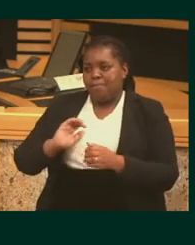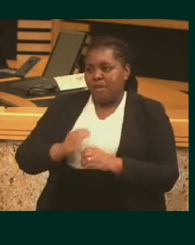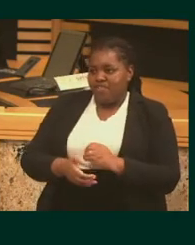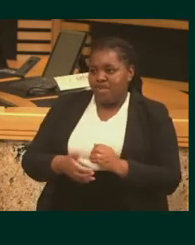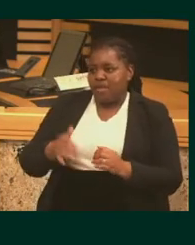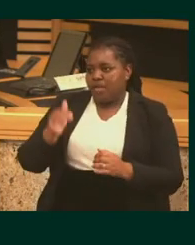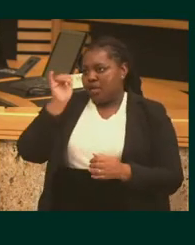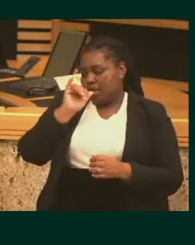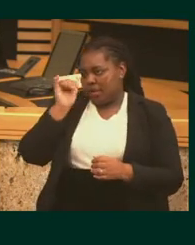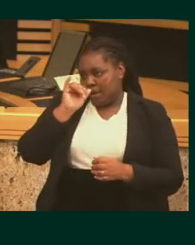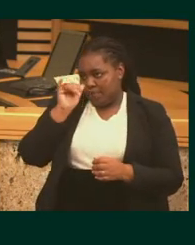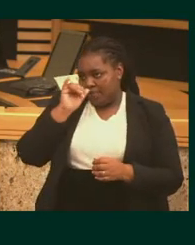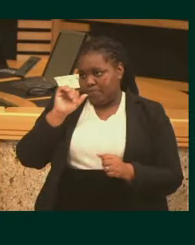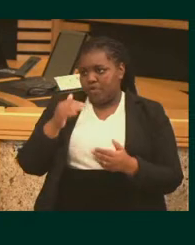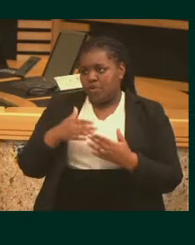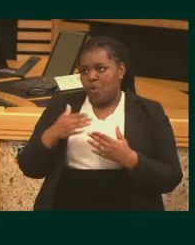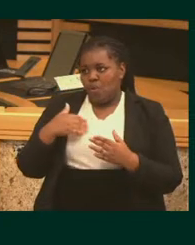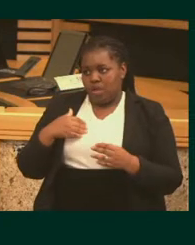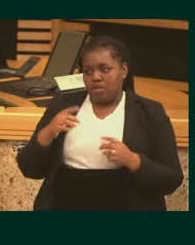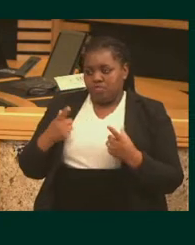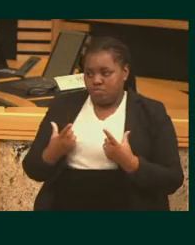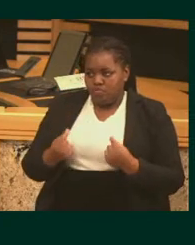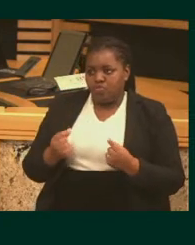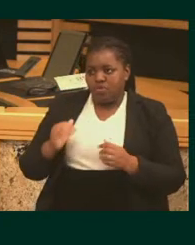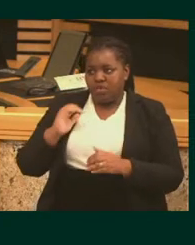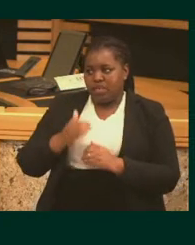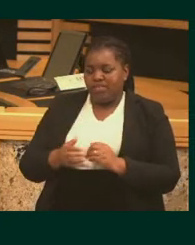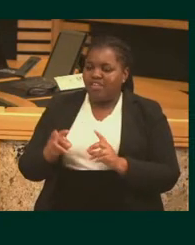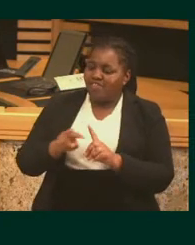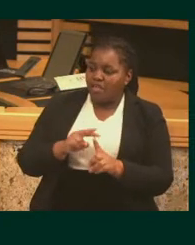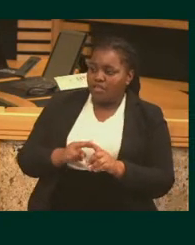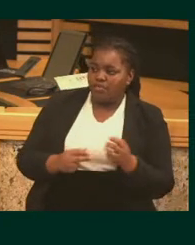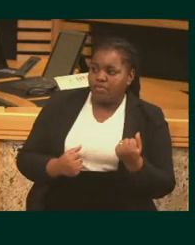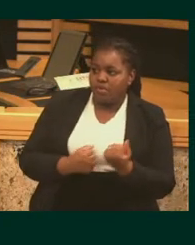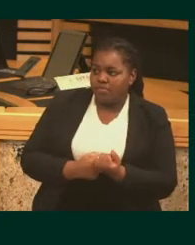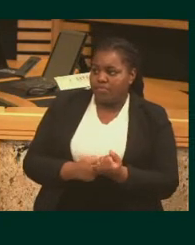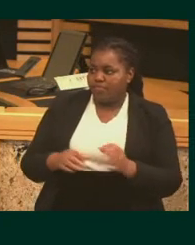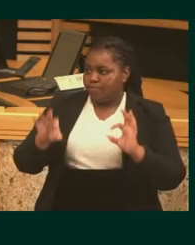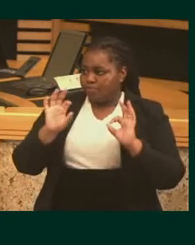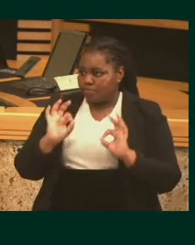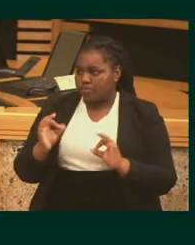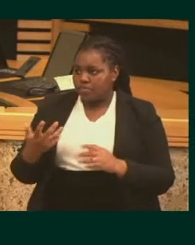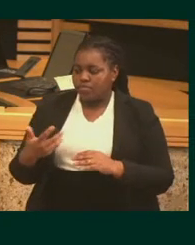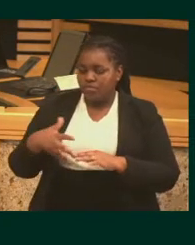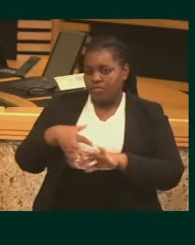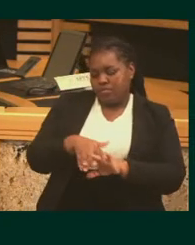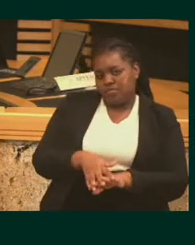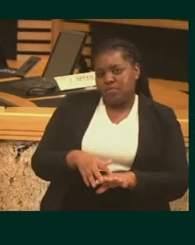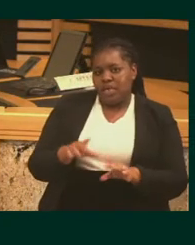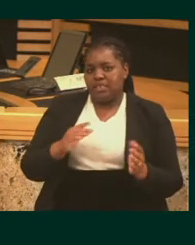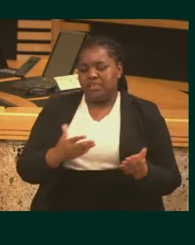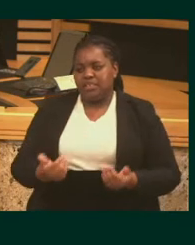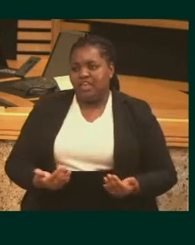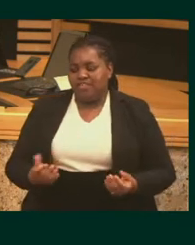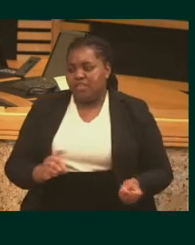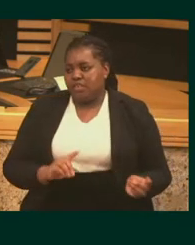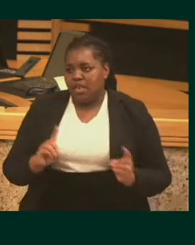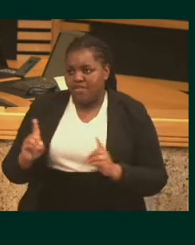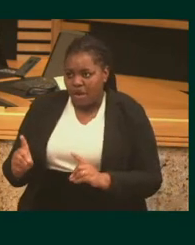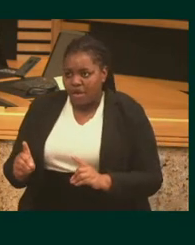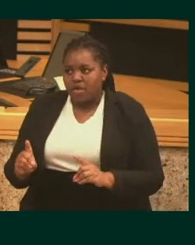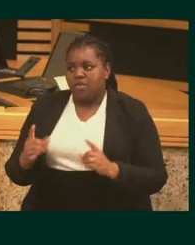violence and promote safety victim support effective and Integrated Service delivery safety through